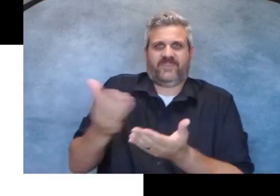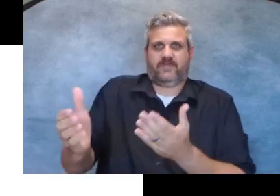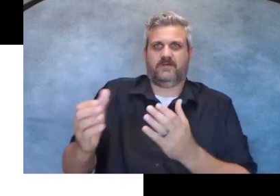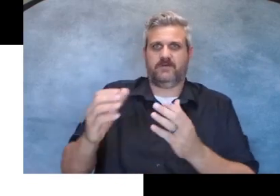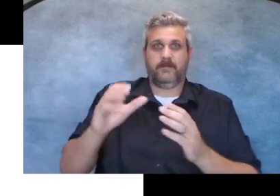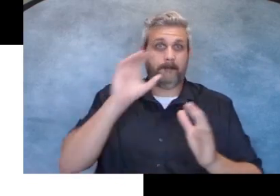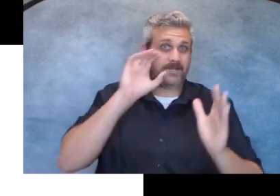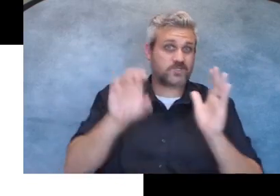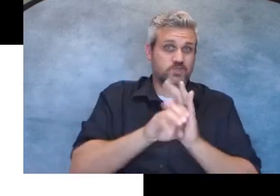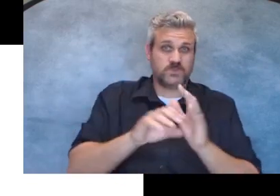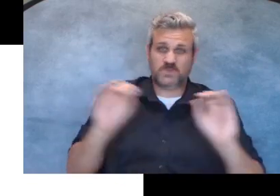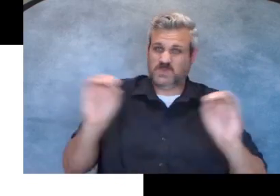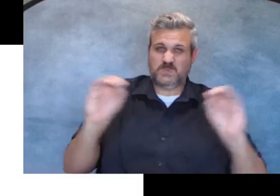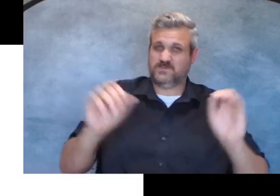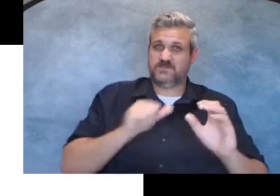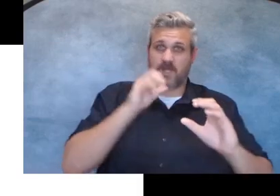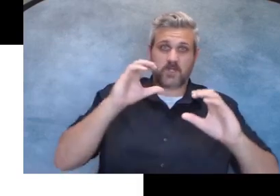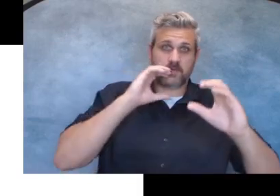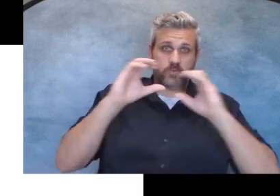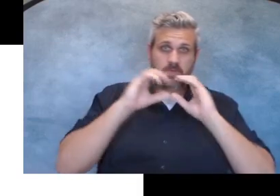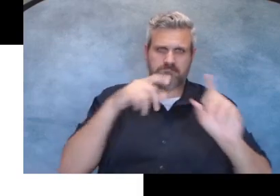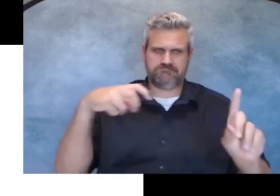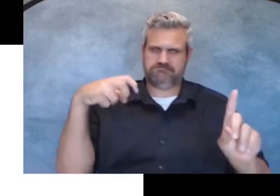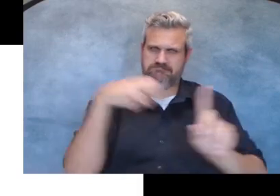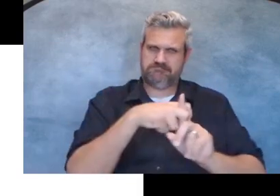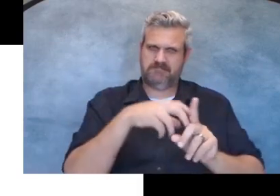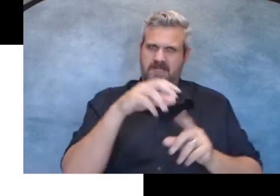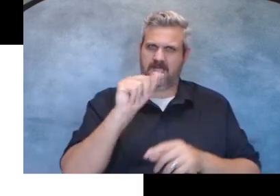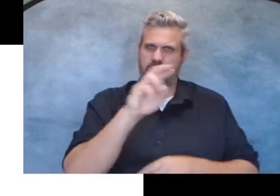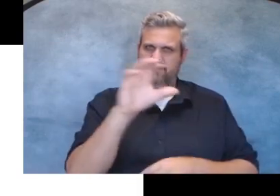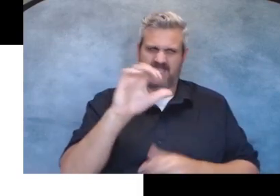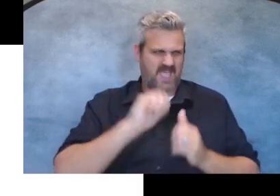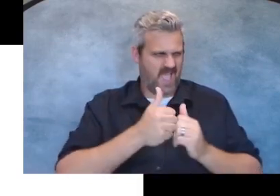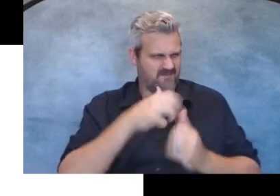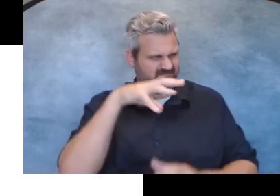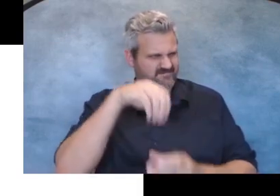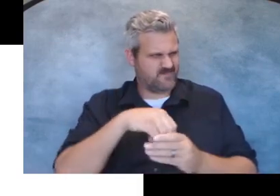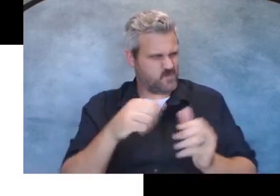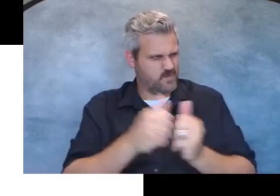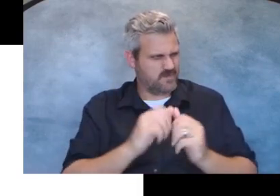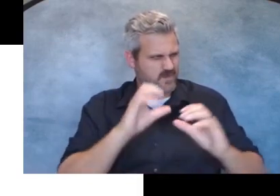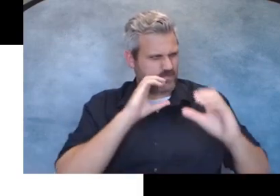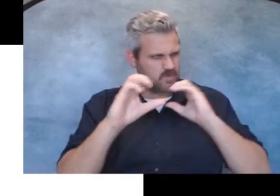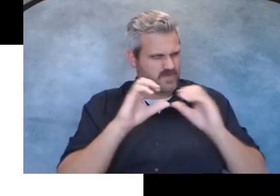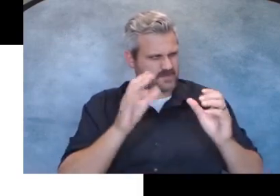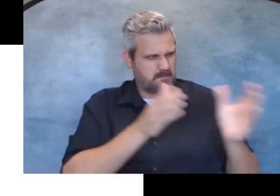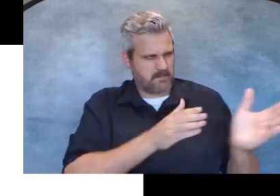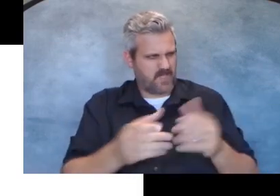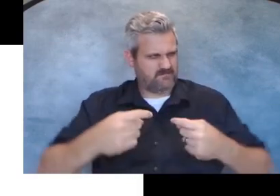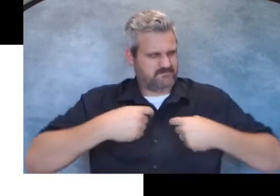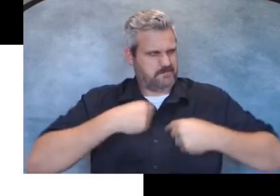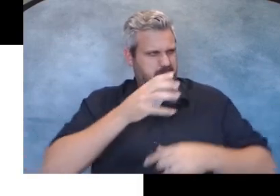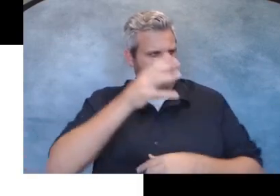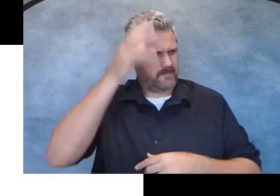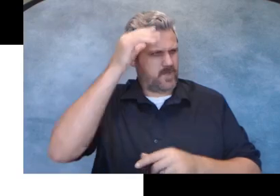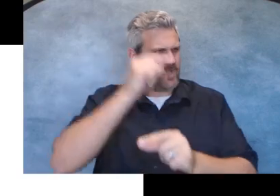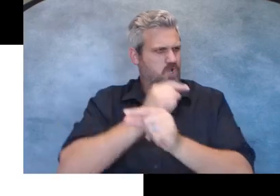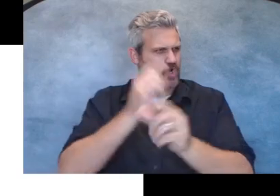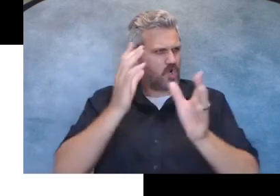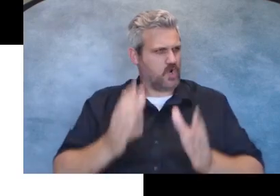communicate, then seek information from the ARC on how to participate in the communication plan as a parent or guardian.